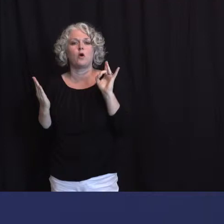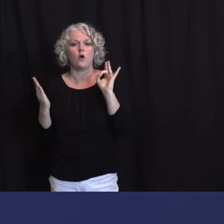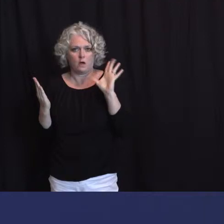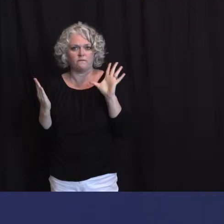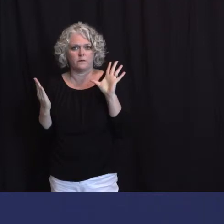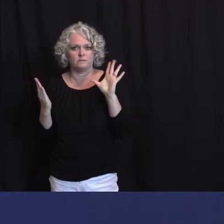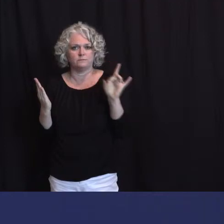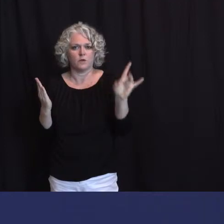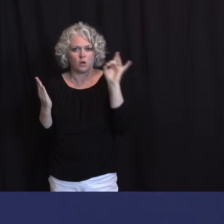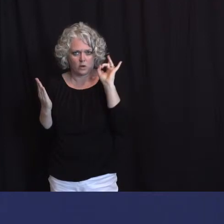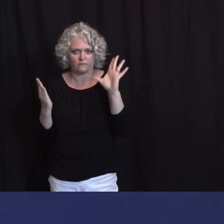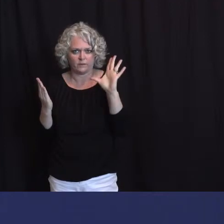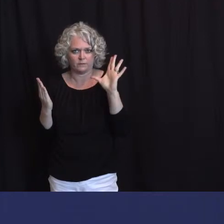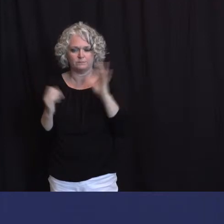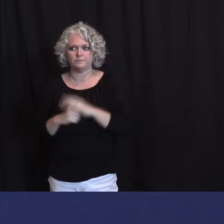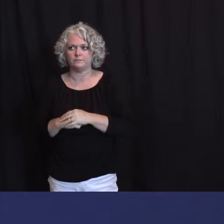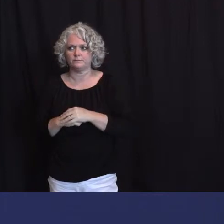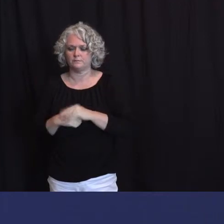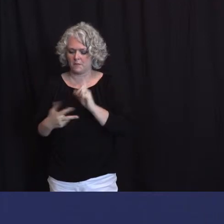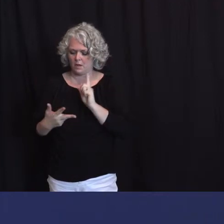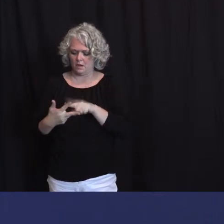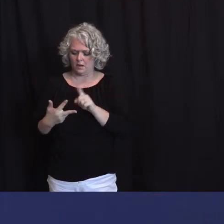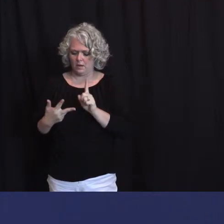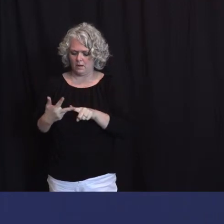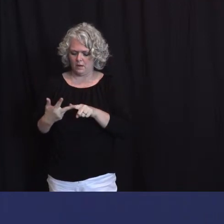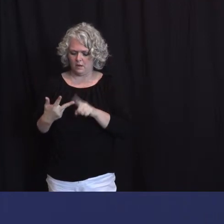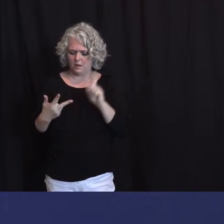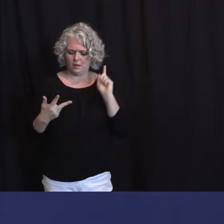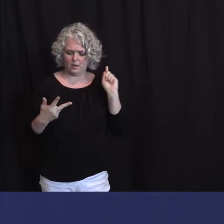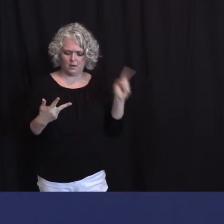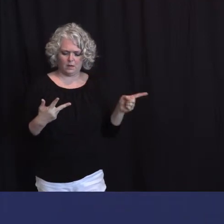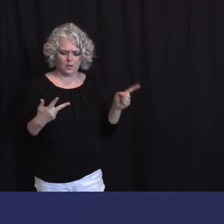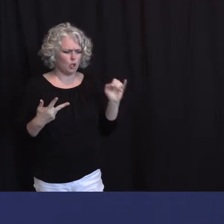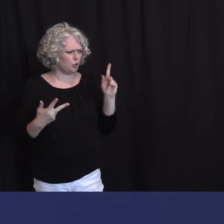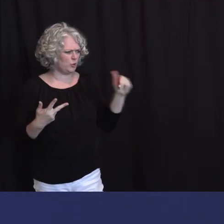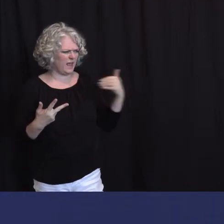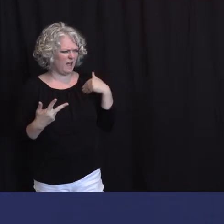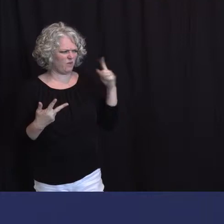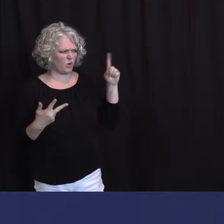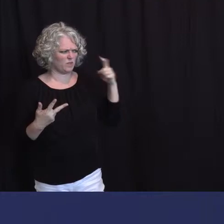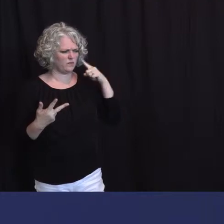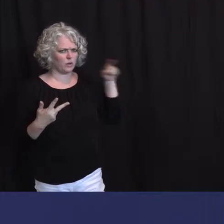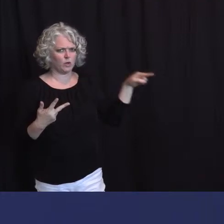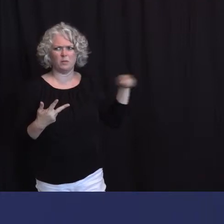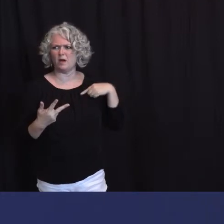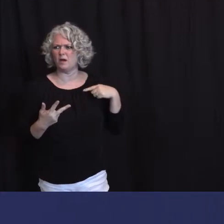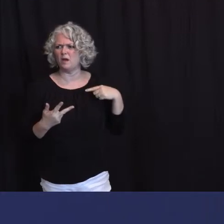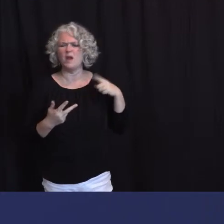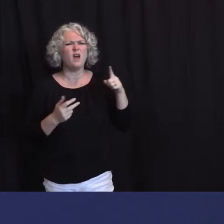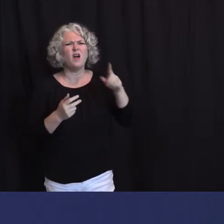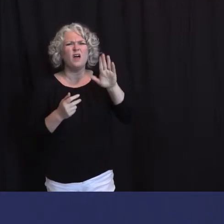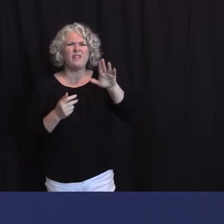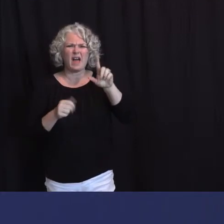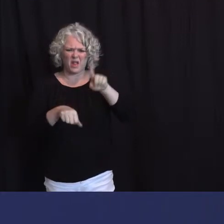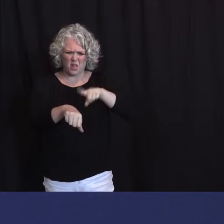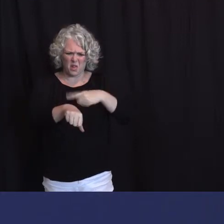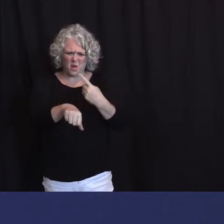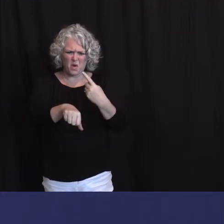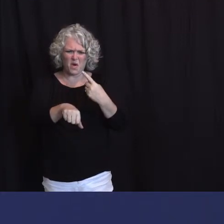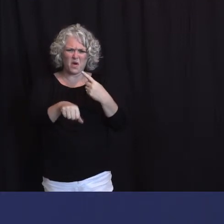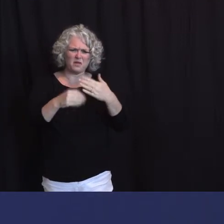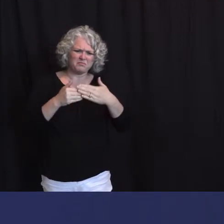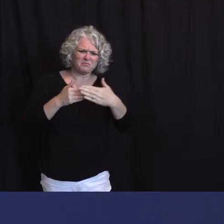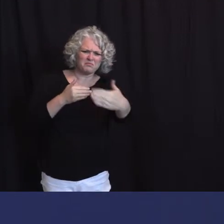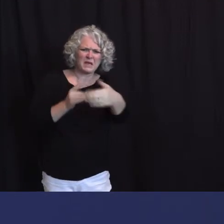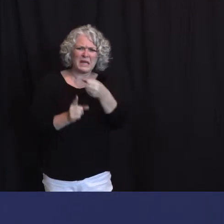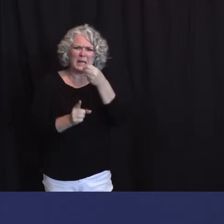So Judy, I got 3 as far as I can tell here. For you and Tina. Any evidence on long-term COVID impact